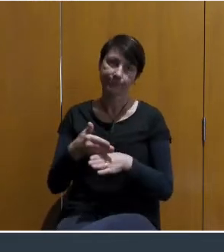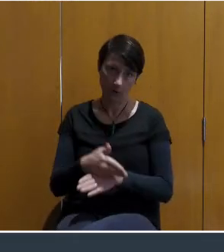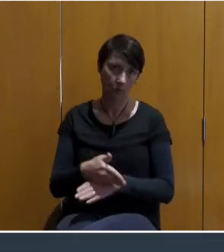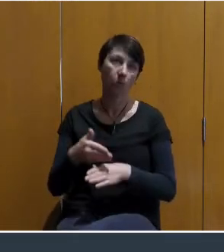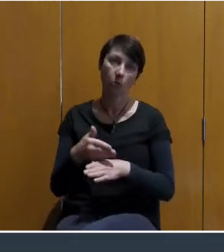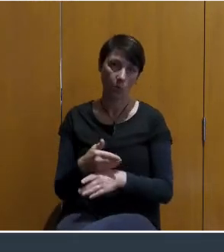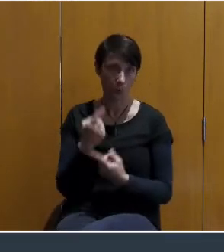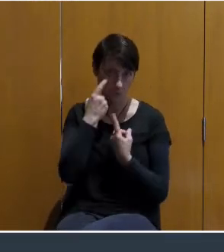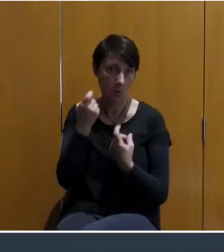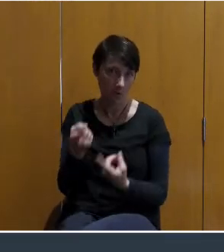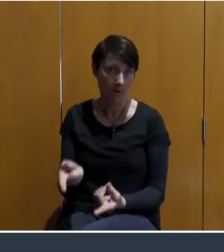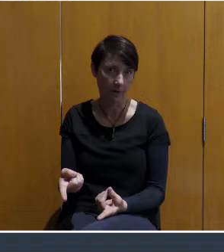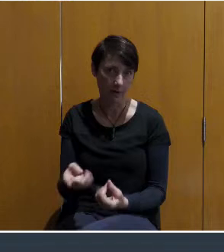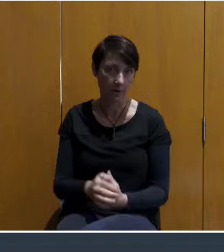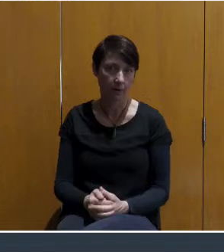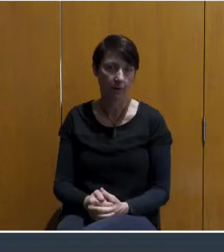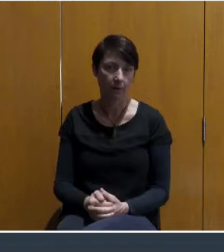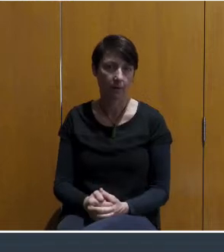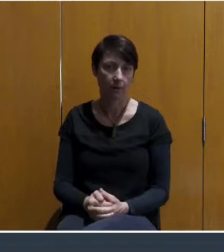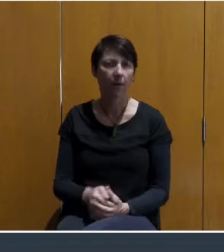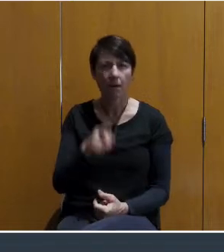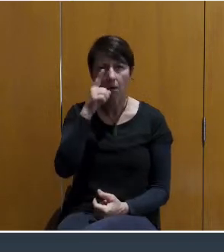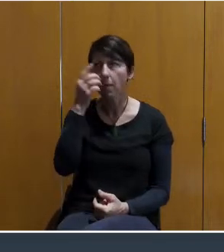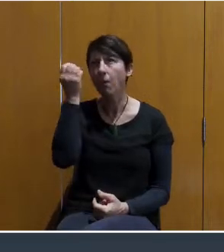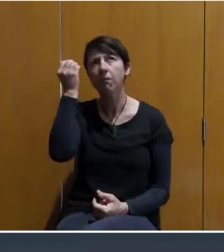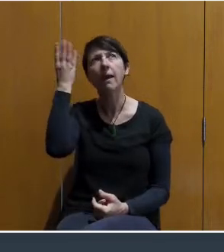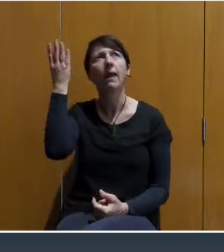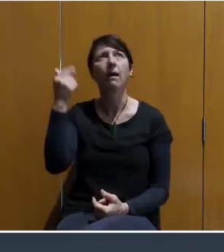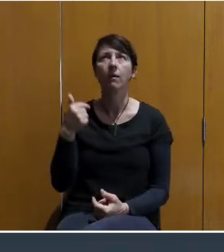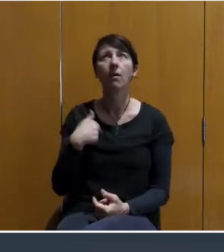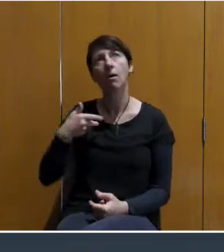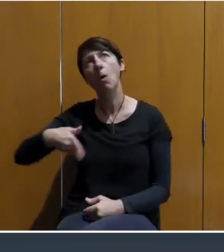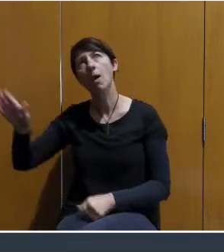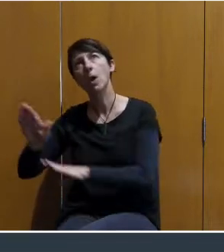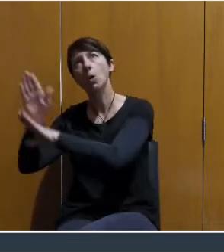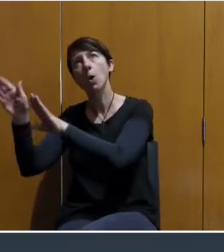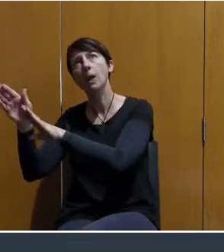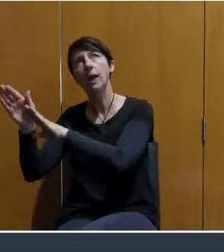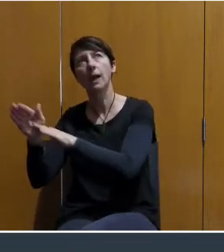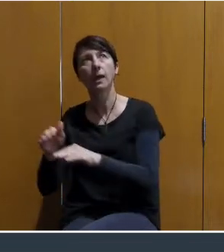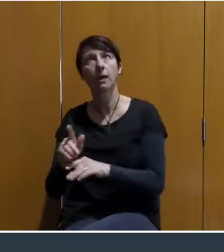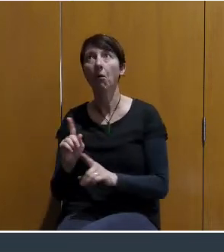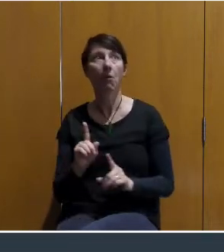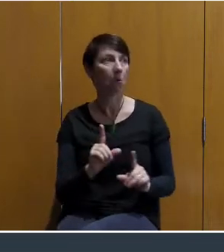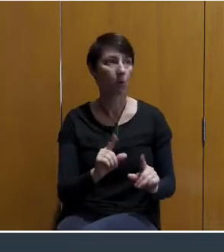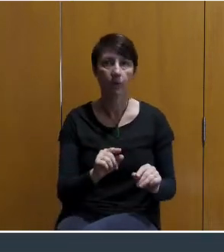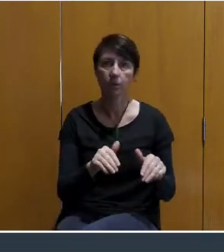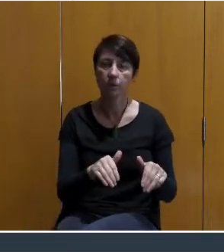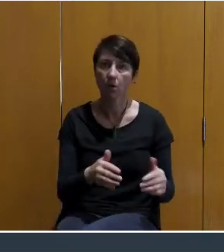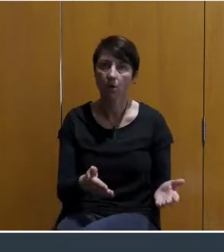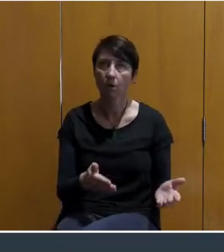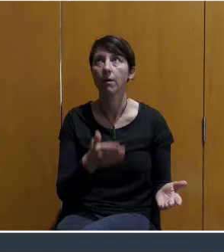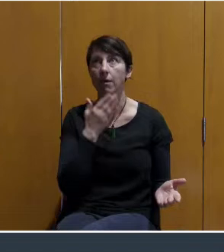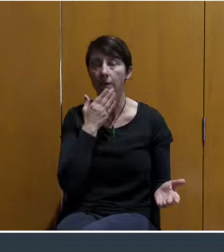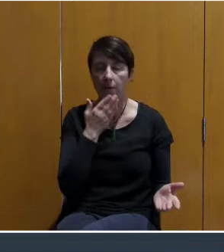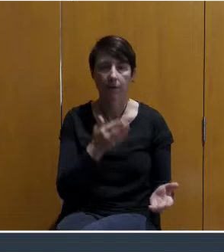forget that actually, yes, you're going away. What are you going to do with it? Where's it going to go? And so, yeah, there